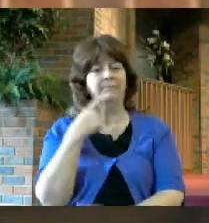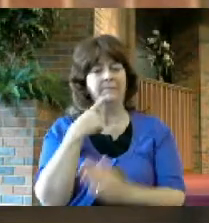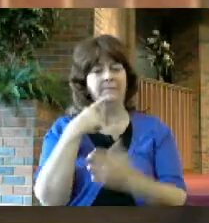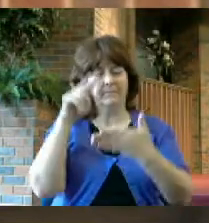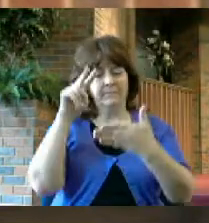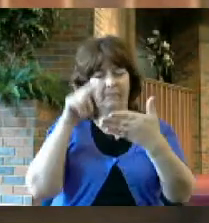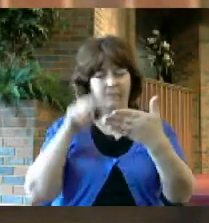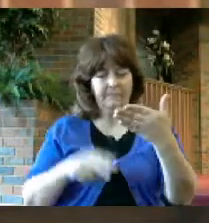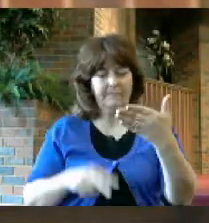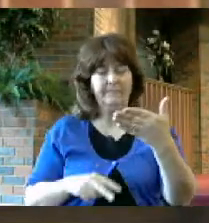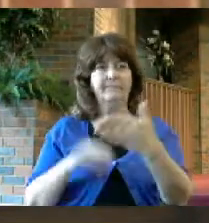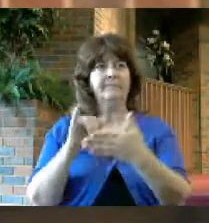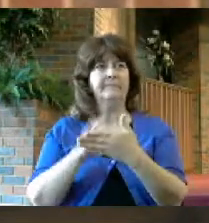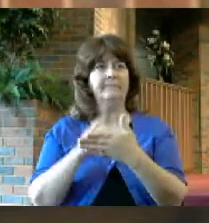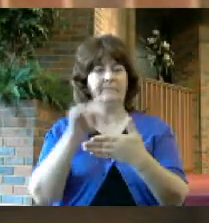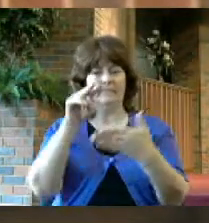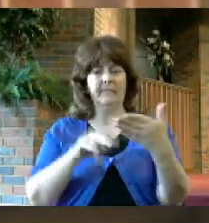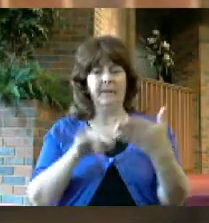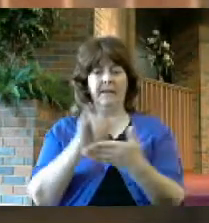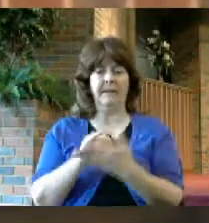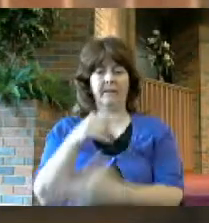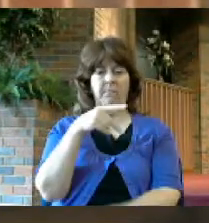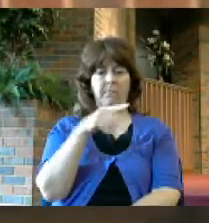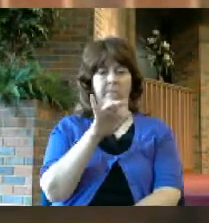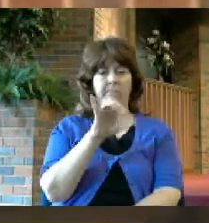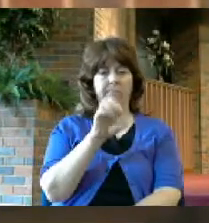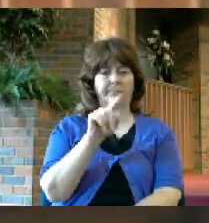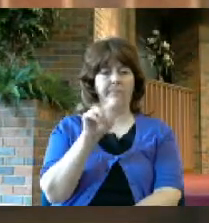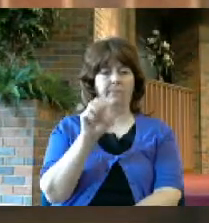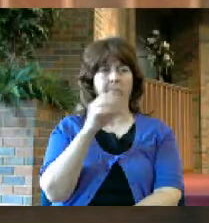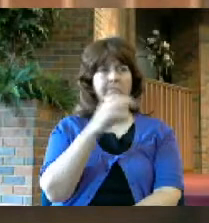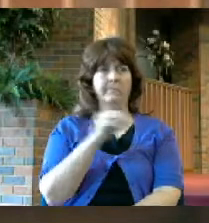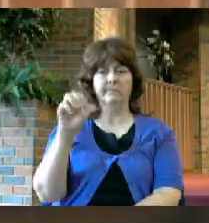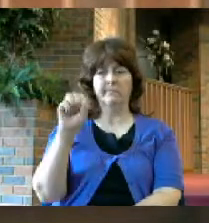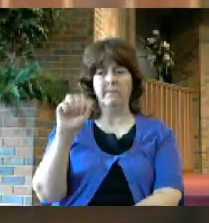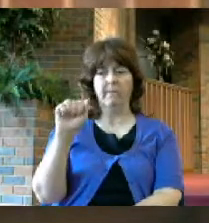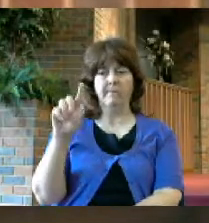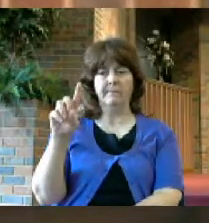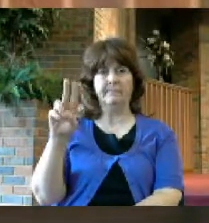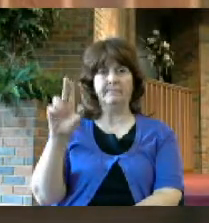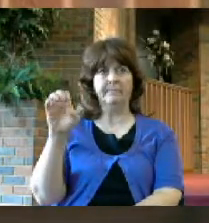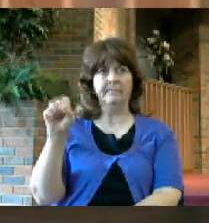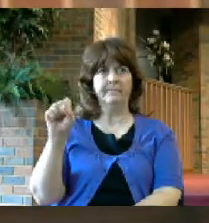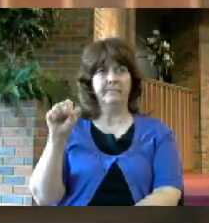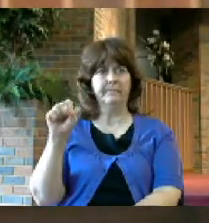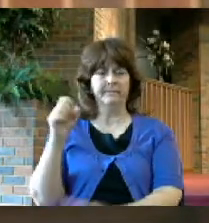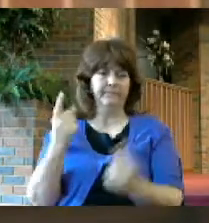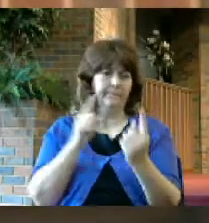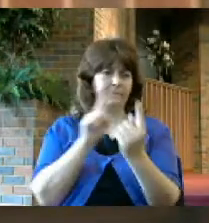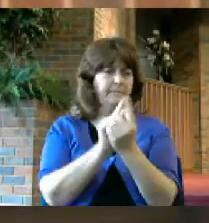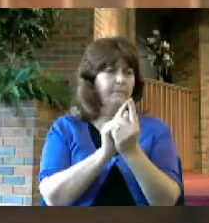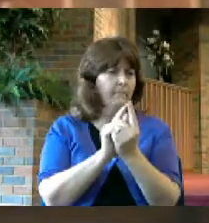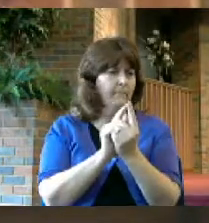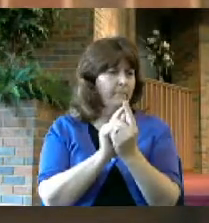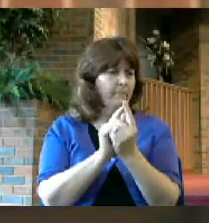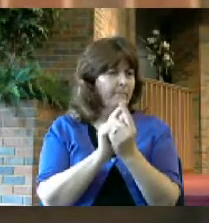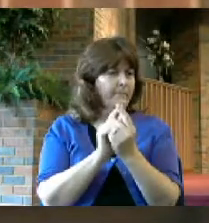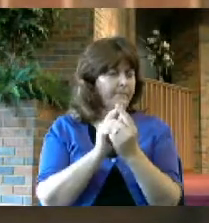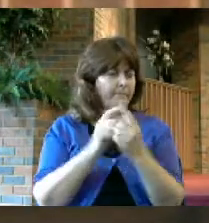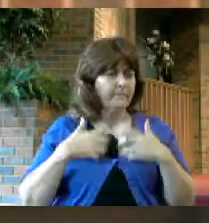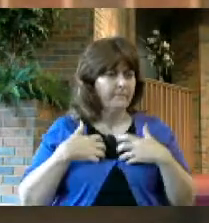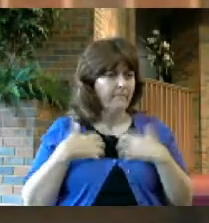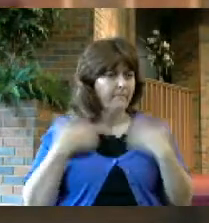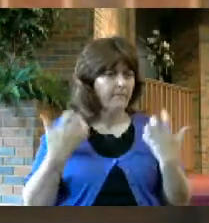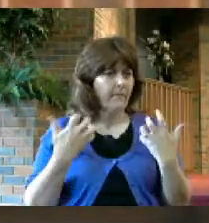them, being greatly disturbed that they taught the people and preached in Jesus the resurrection from the dead. And